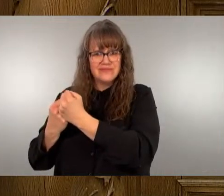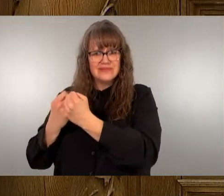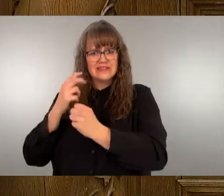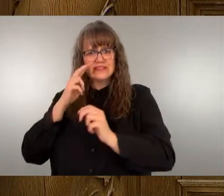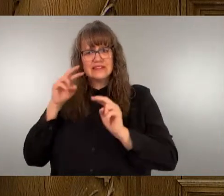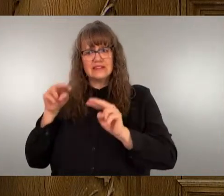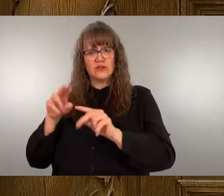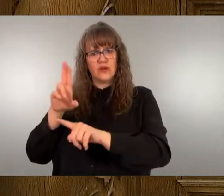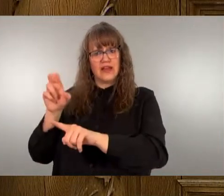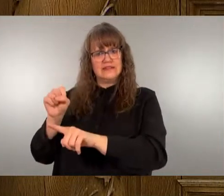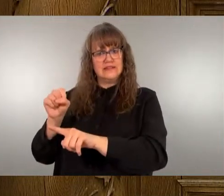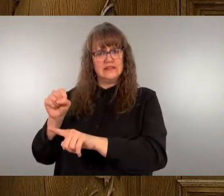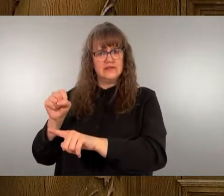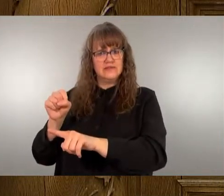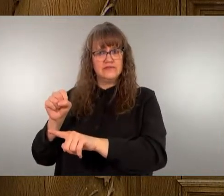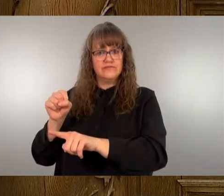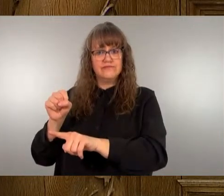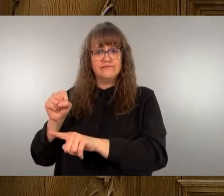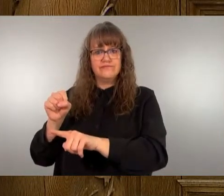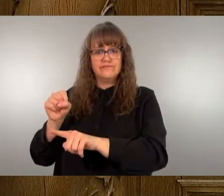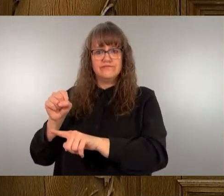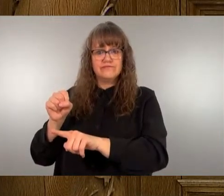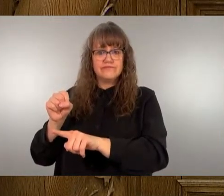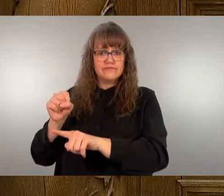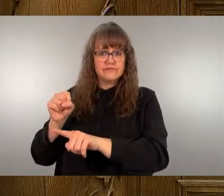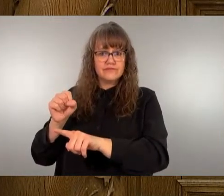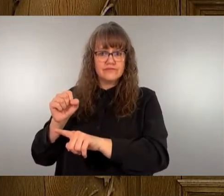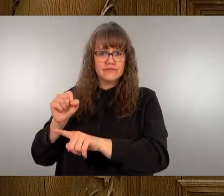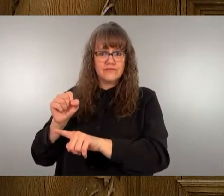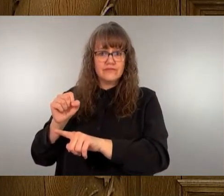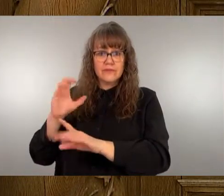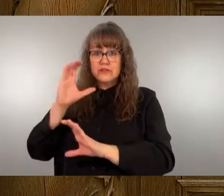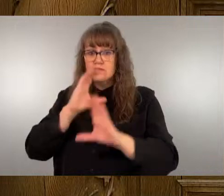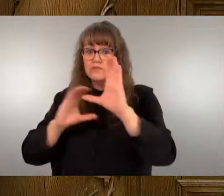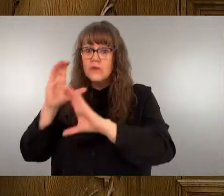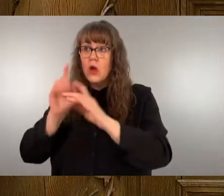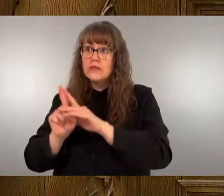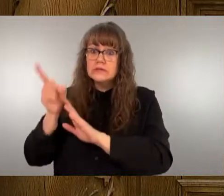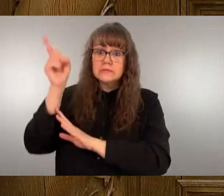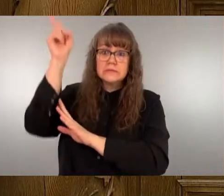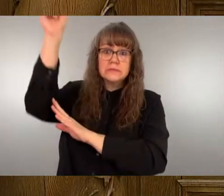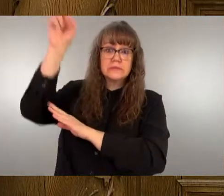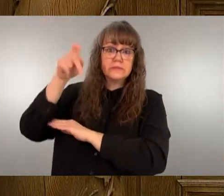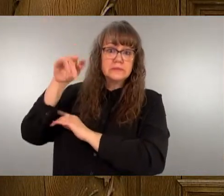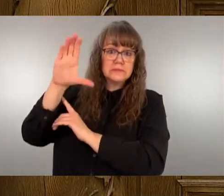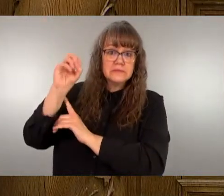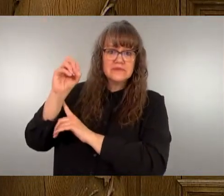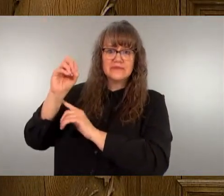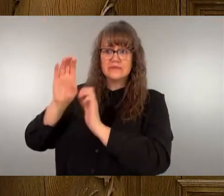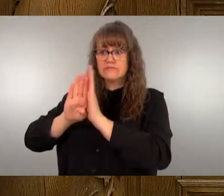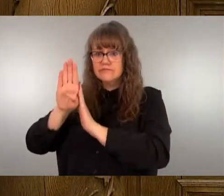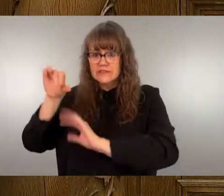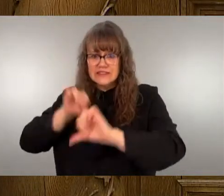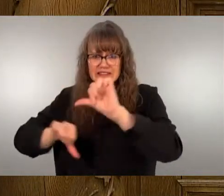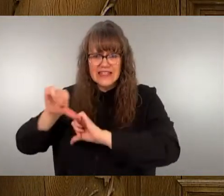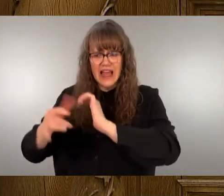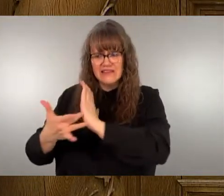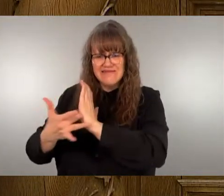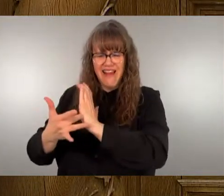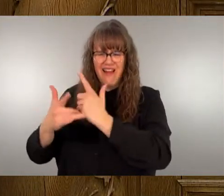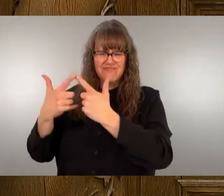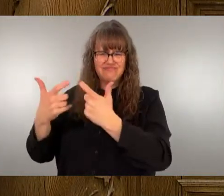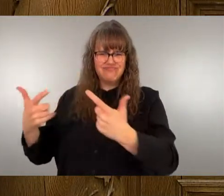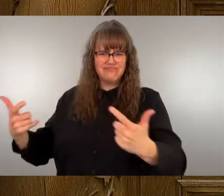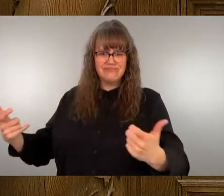on science and technology. We worked together to build a highway from Dawson Creek to Alaska, with local First